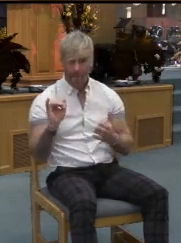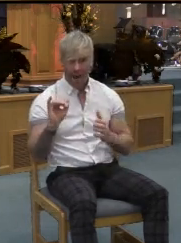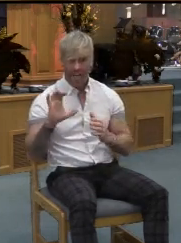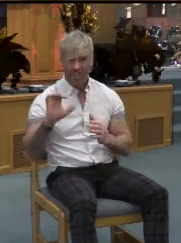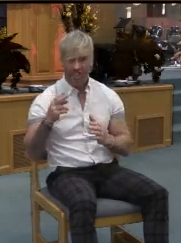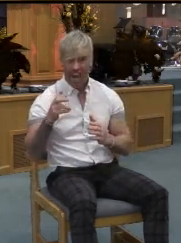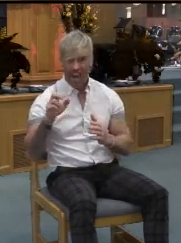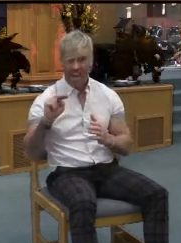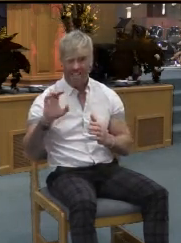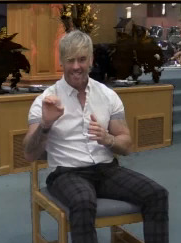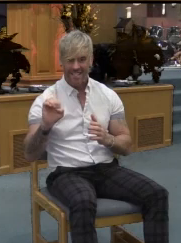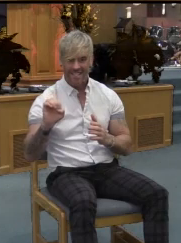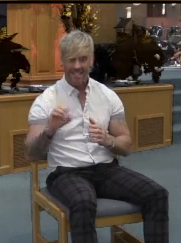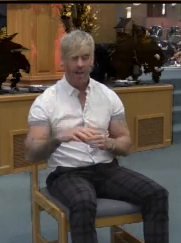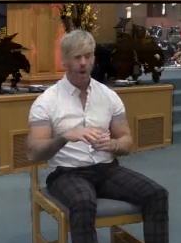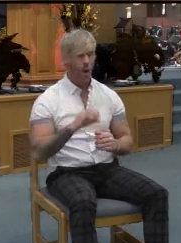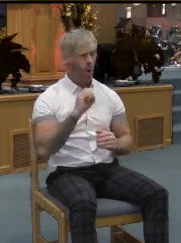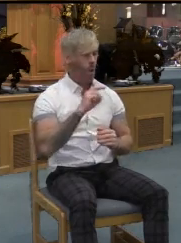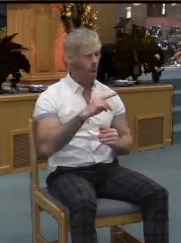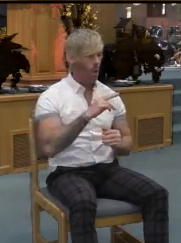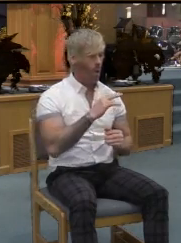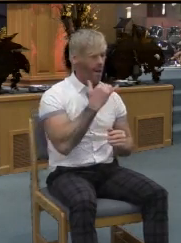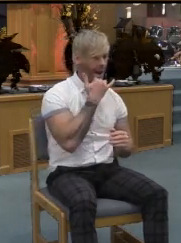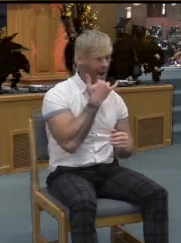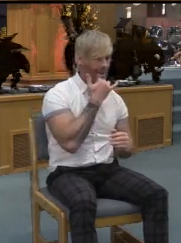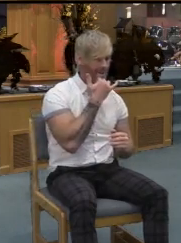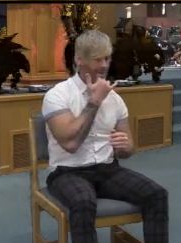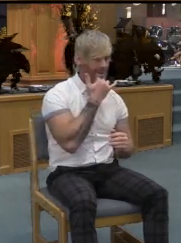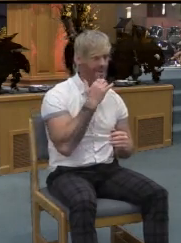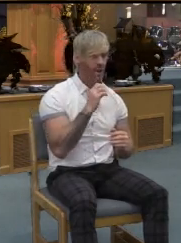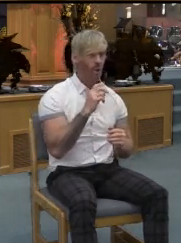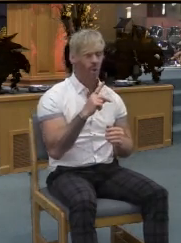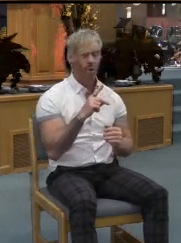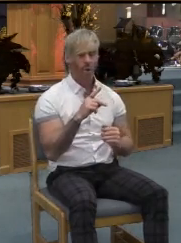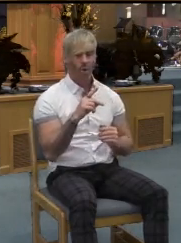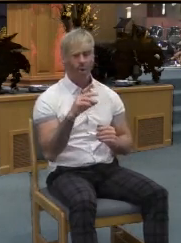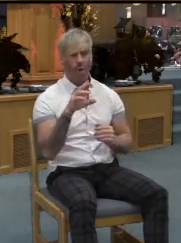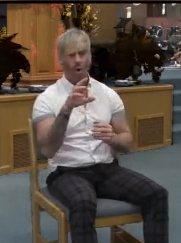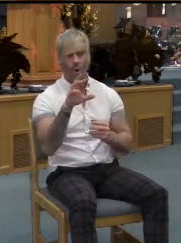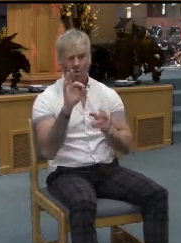accident, they are here by random selection,